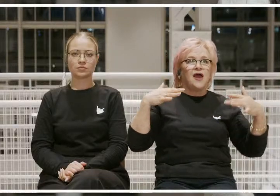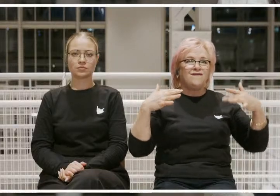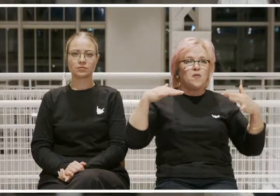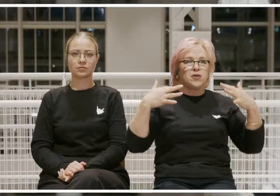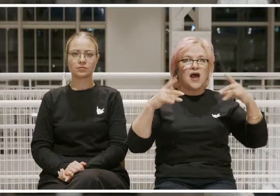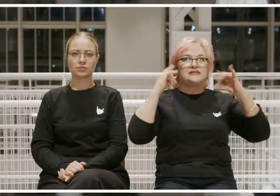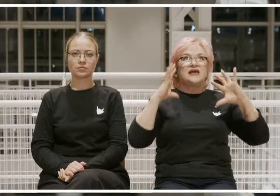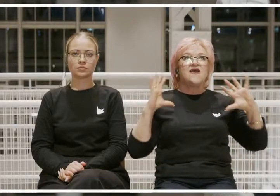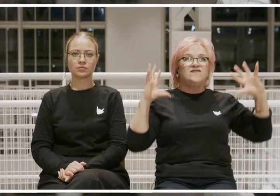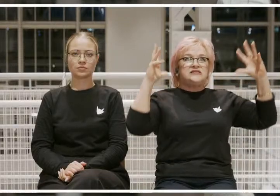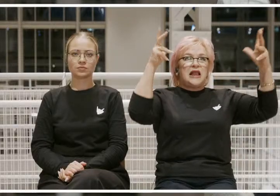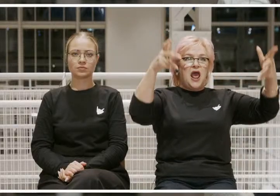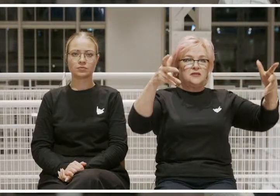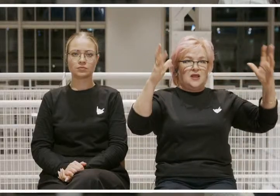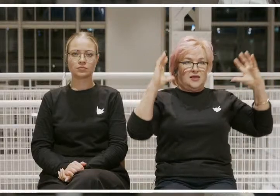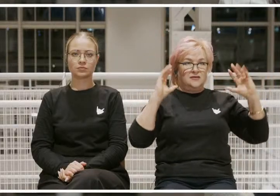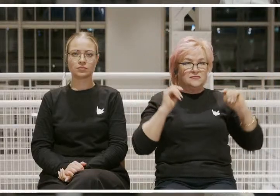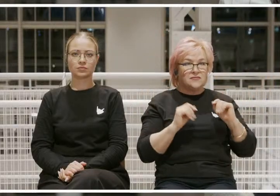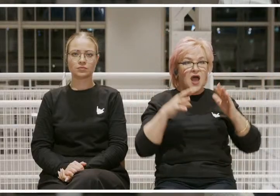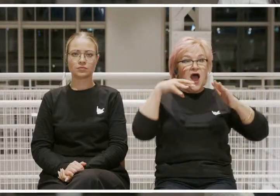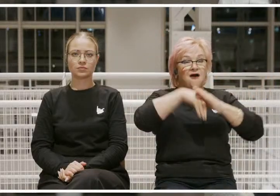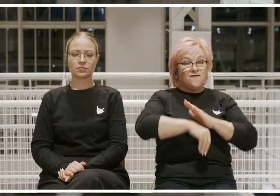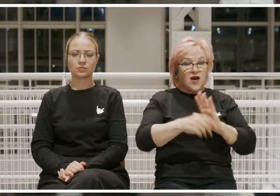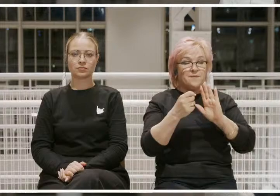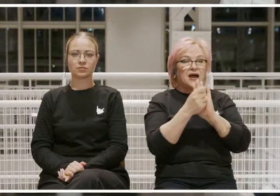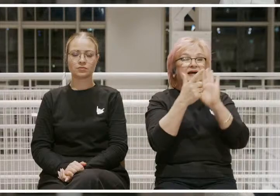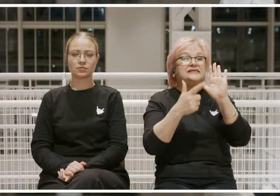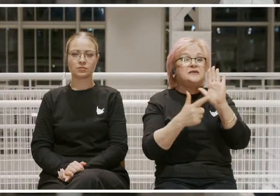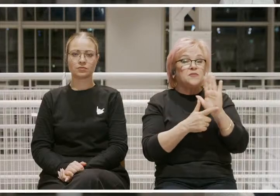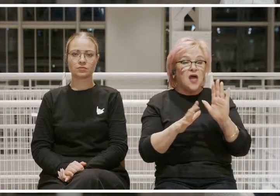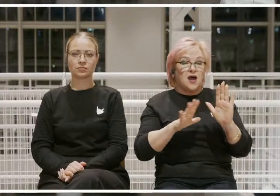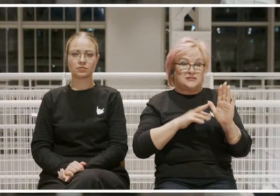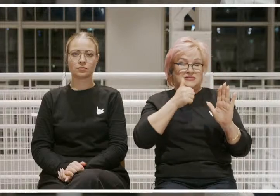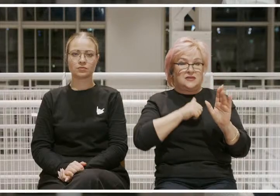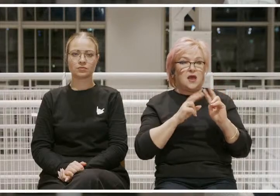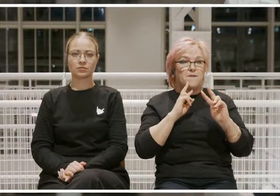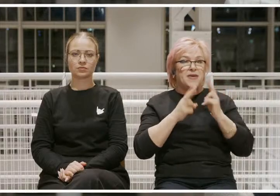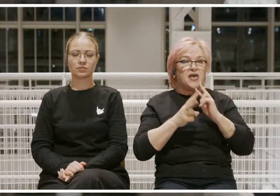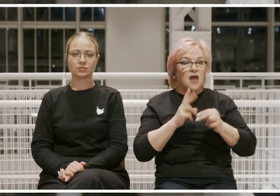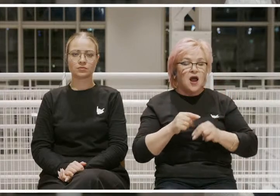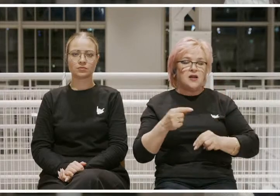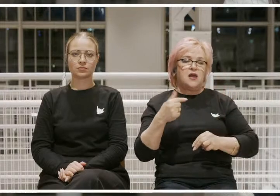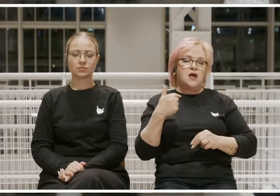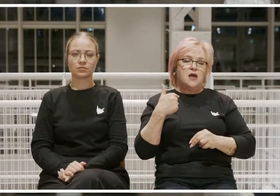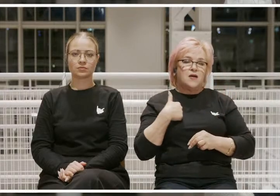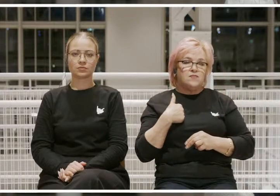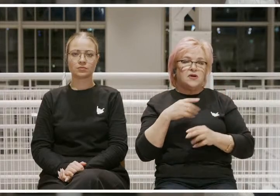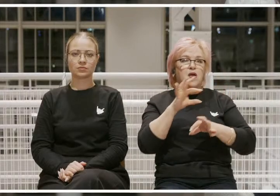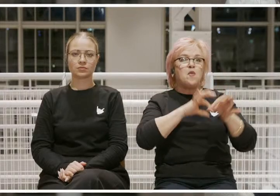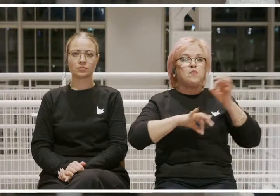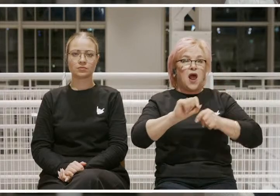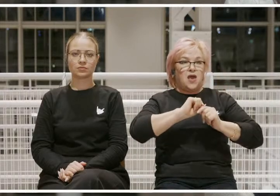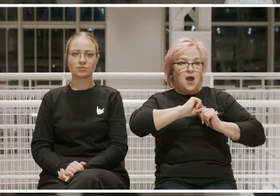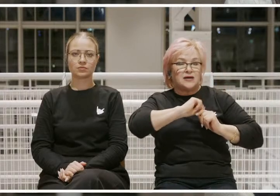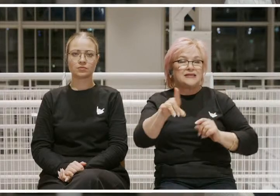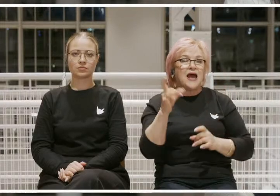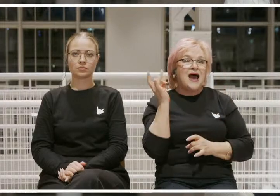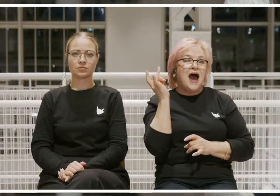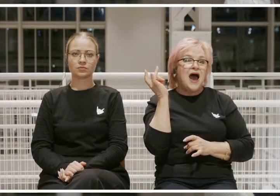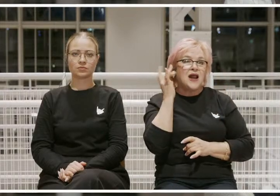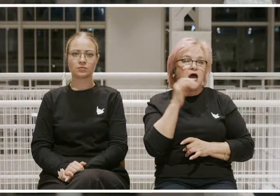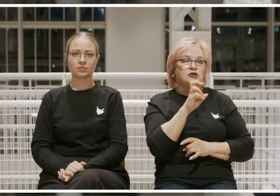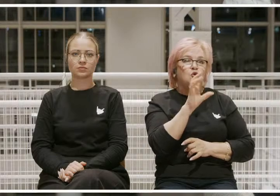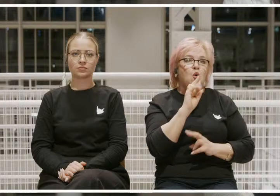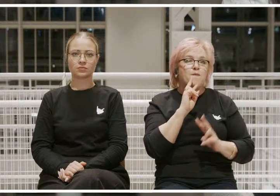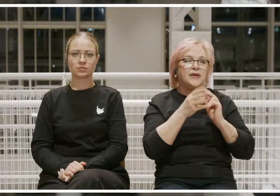Biennial began with a 26-week radio program, Radio Biennial, which was aired every